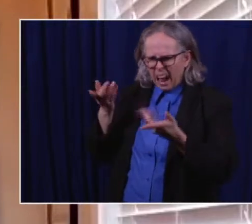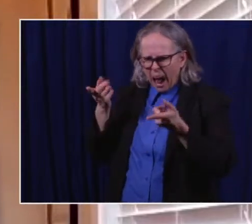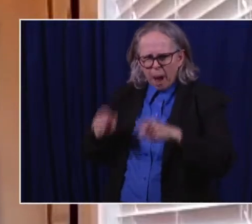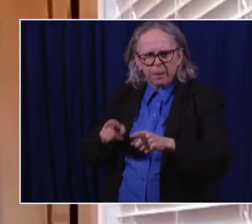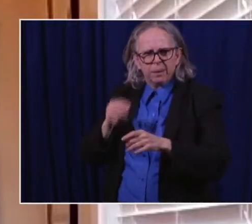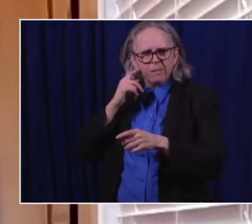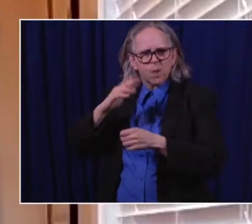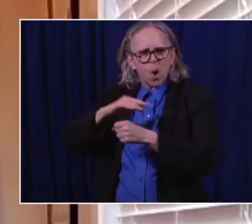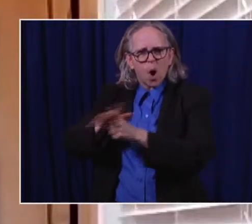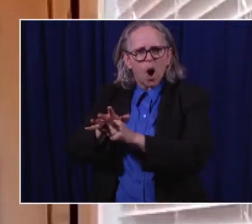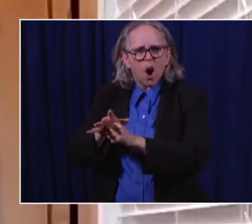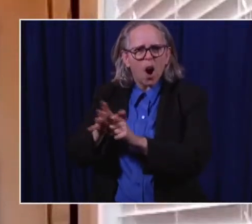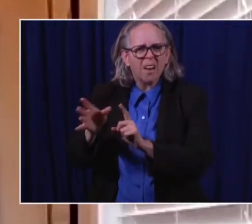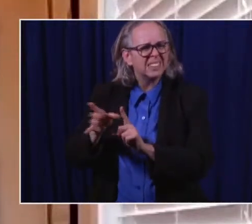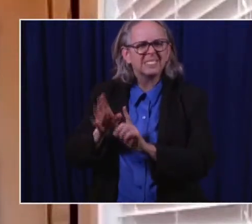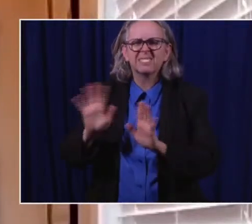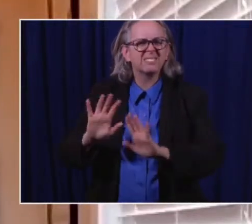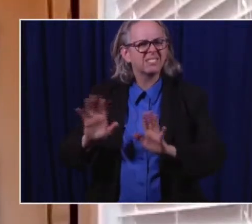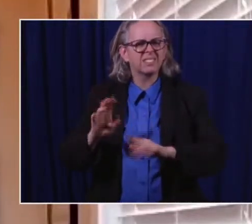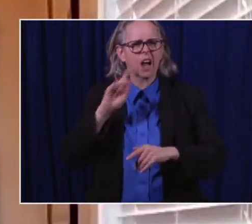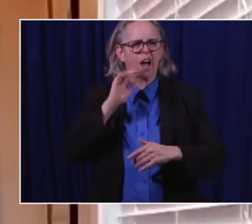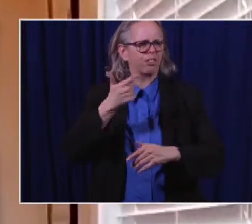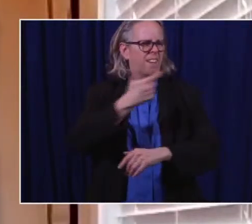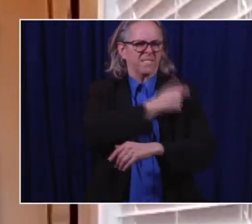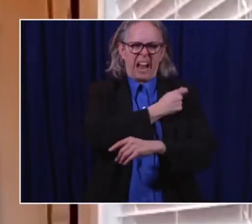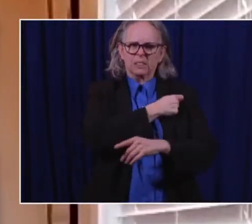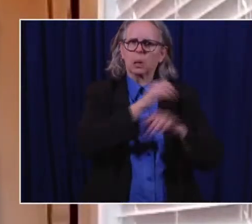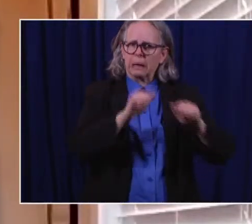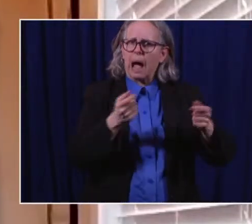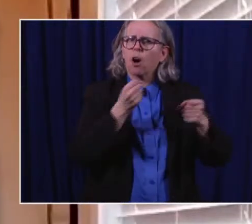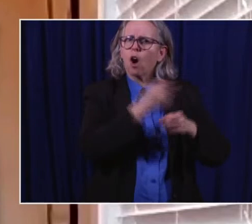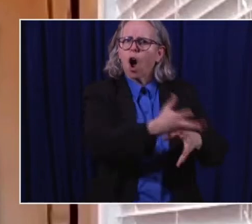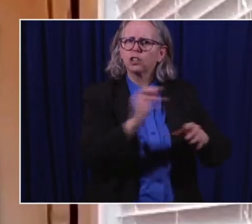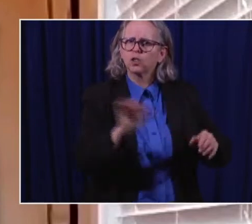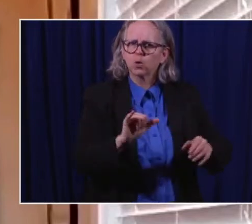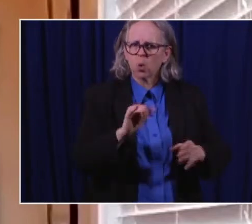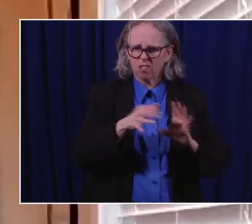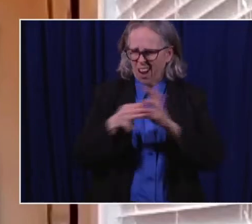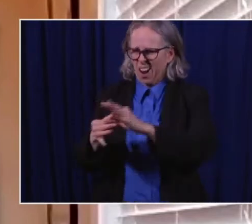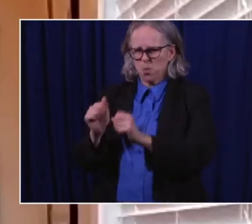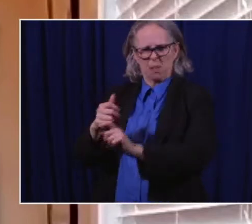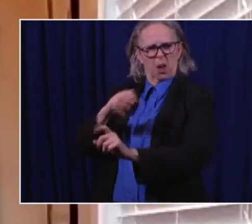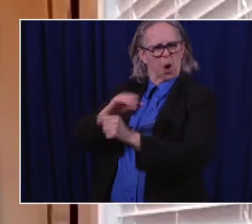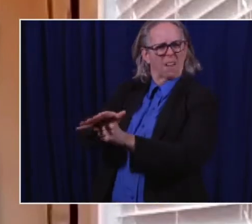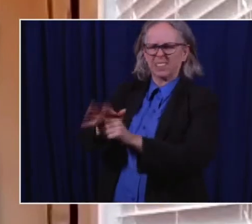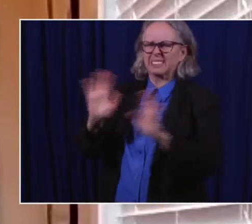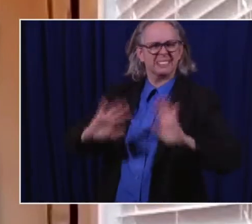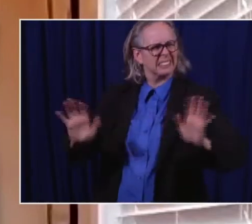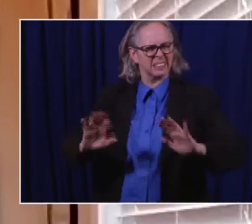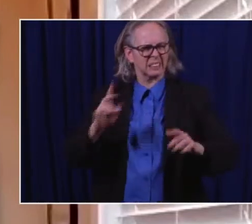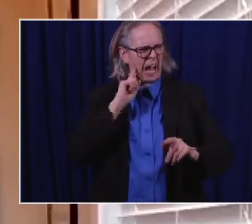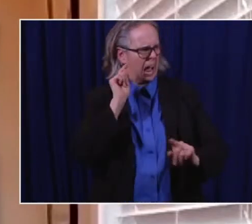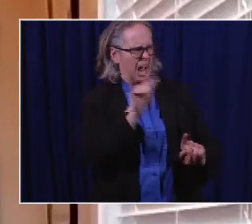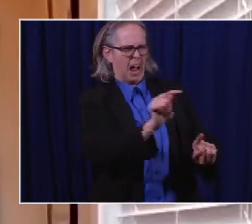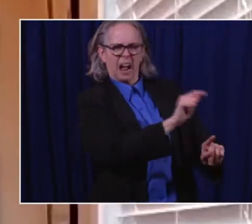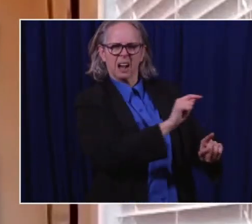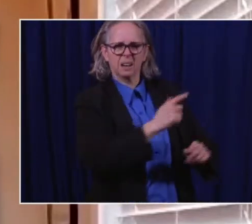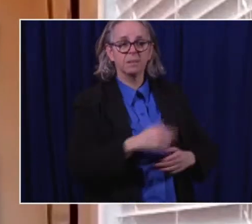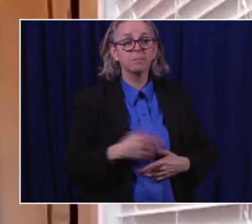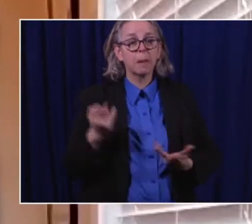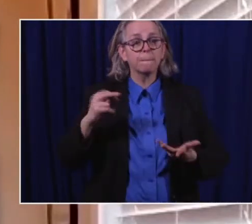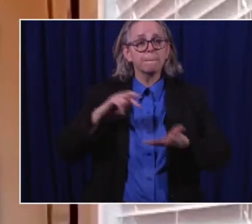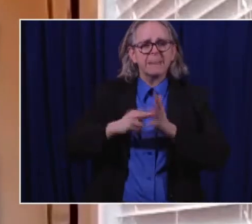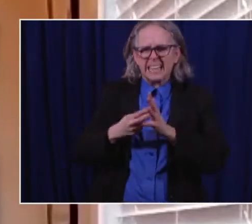these vaccines, but administrating sites and our pharmacies around the state provide a large number